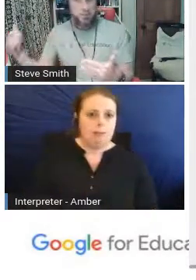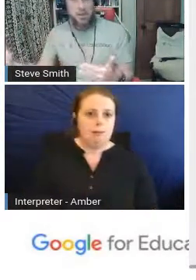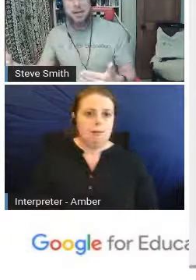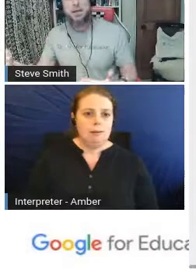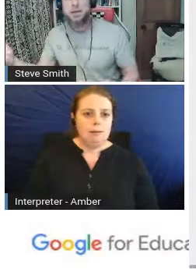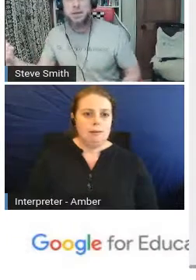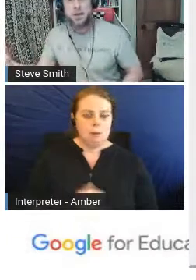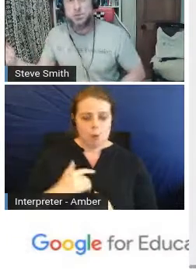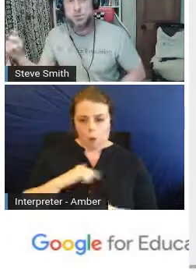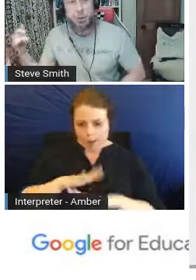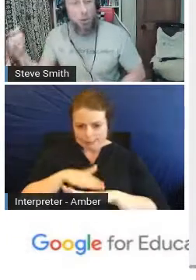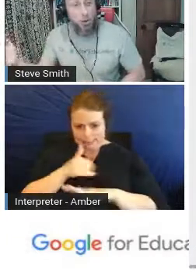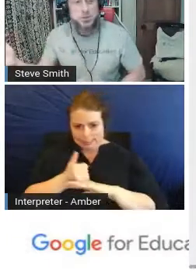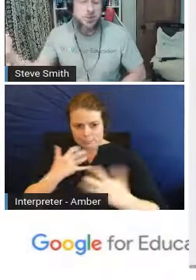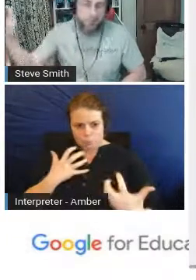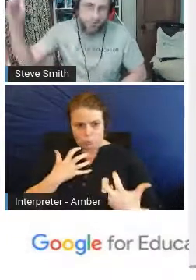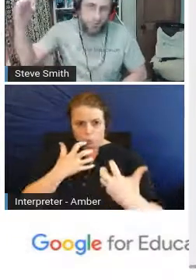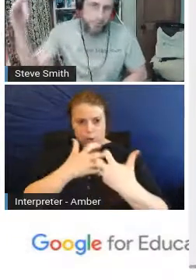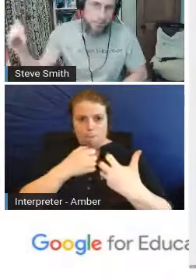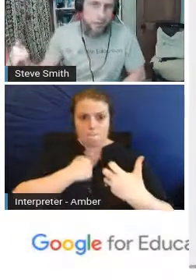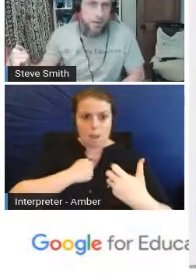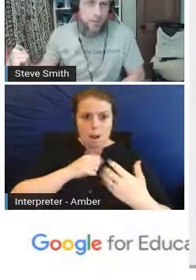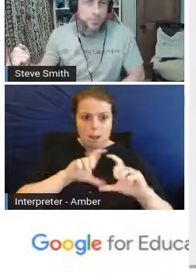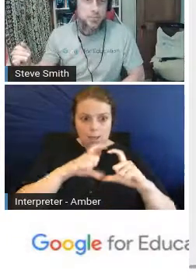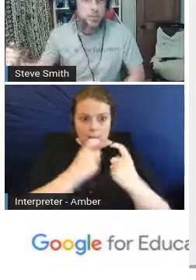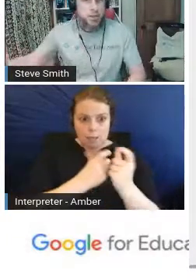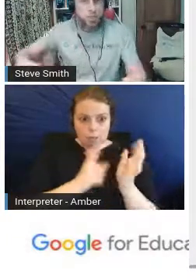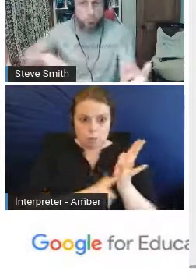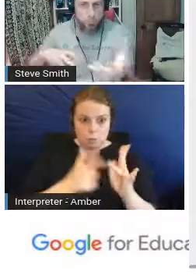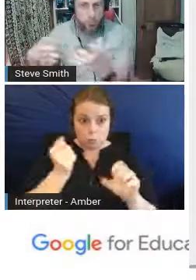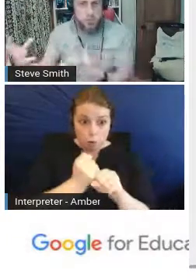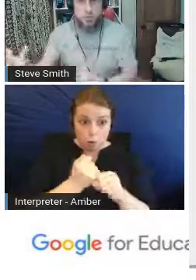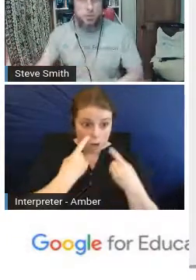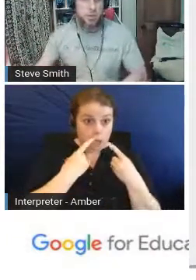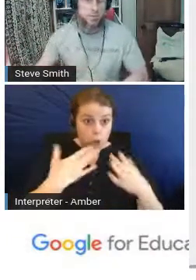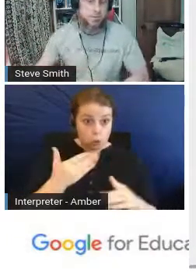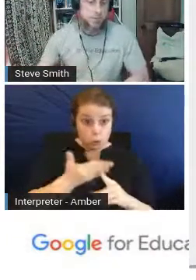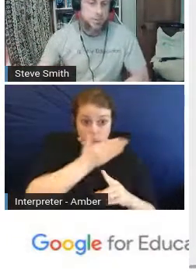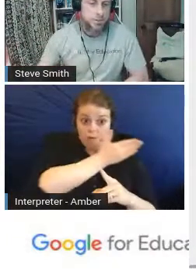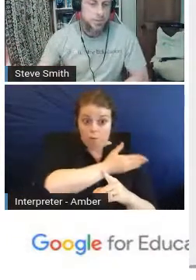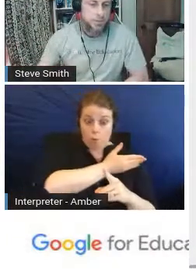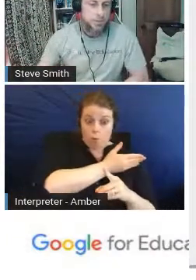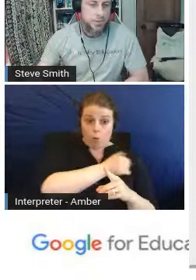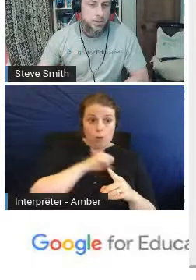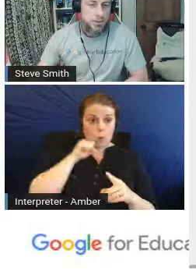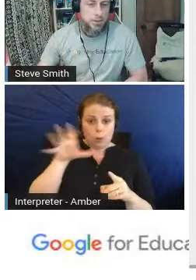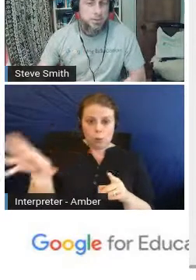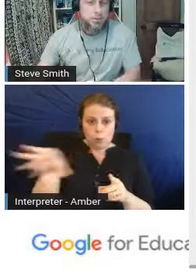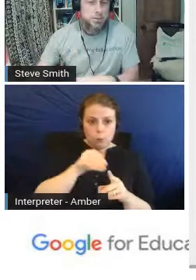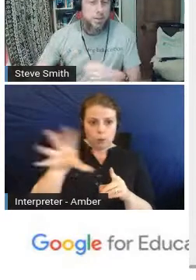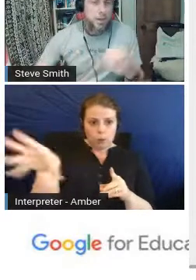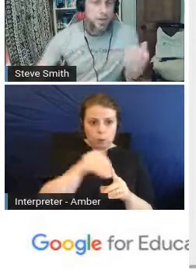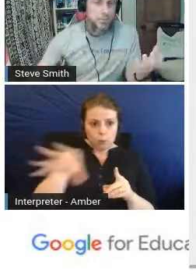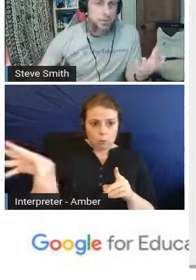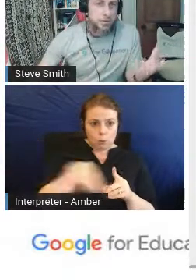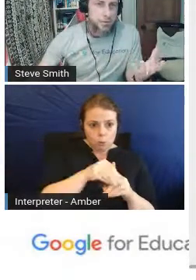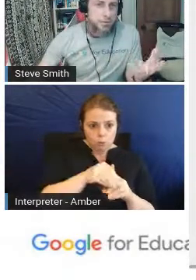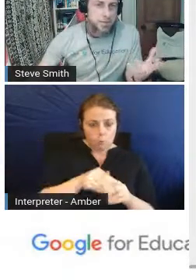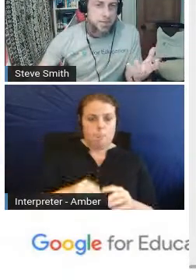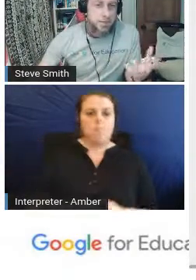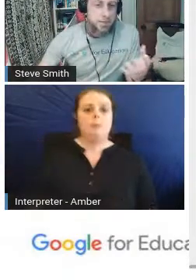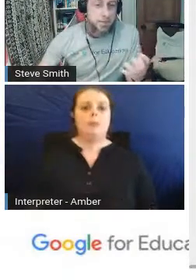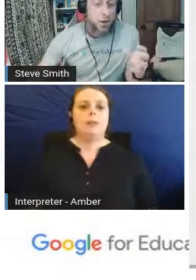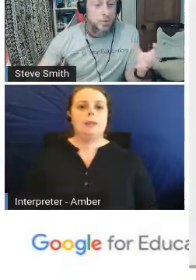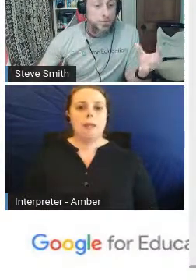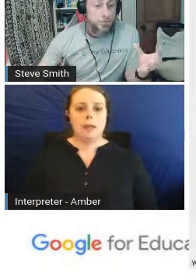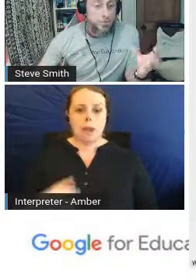connect to my classroom logs that I looked at earlier, it'll bring this all in individually. So I can have a look at